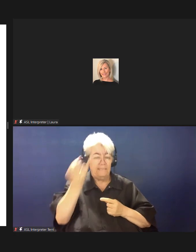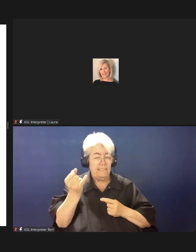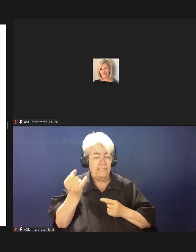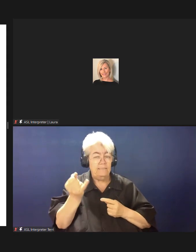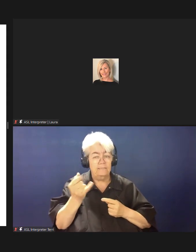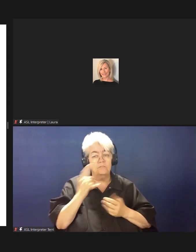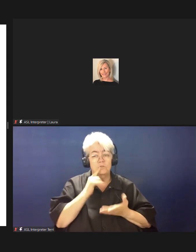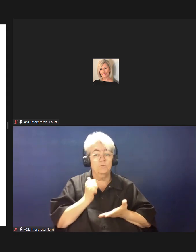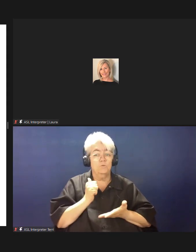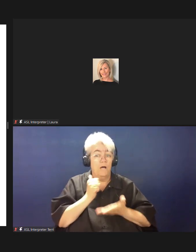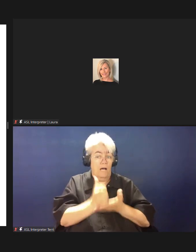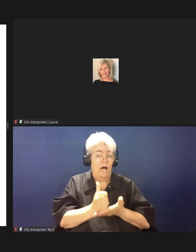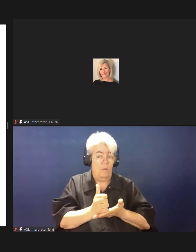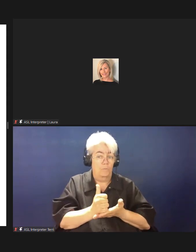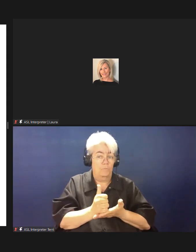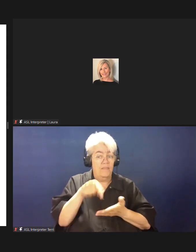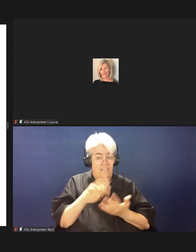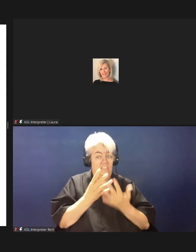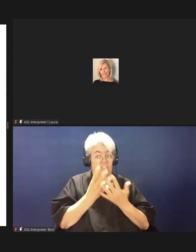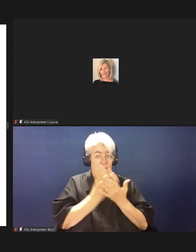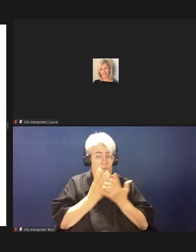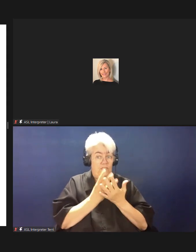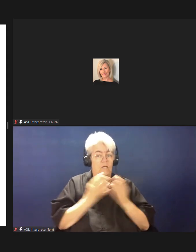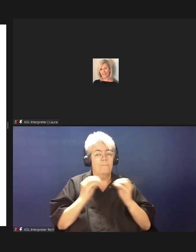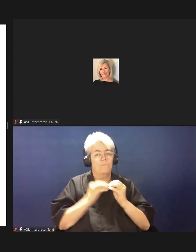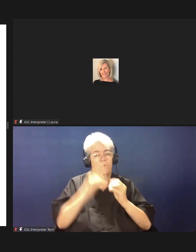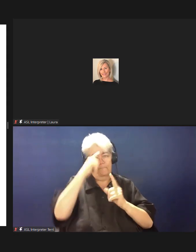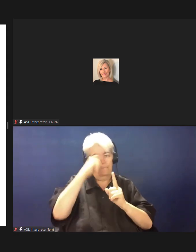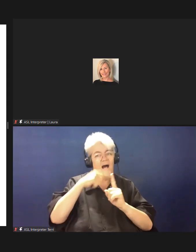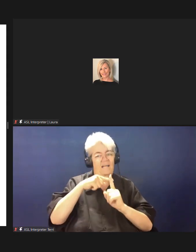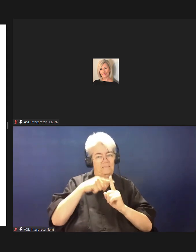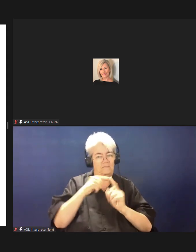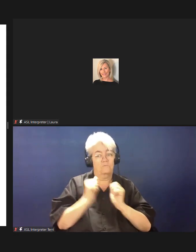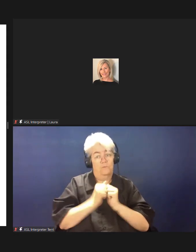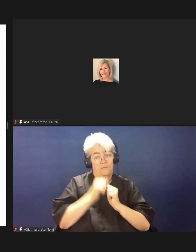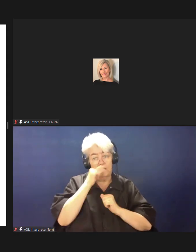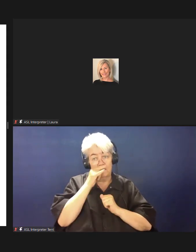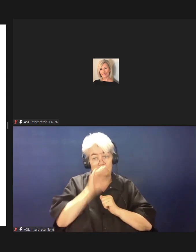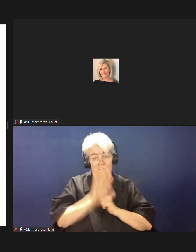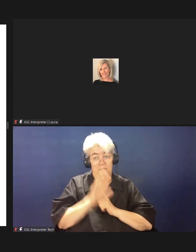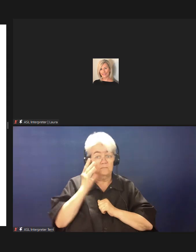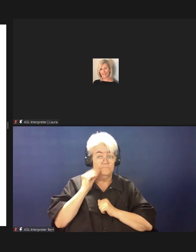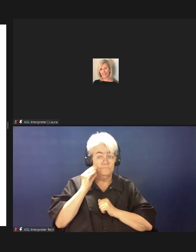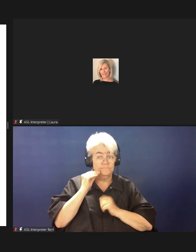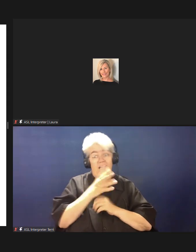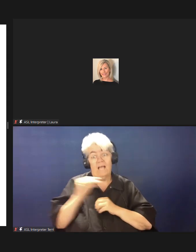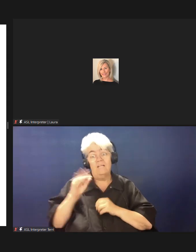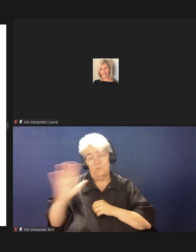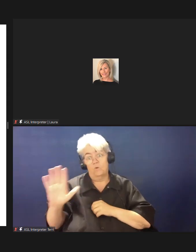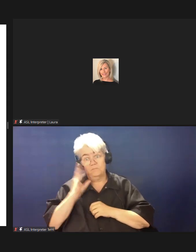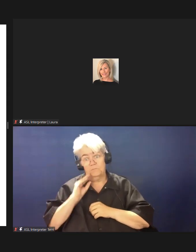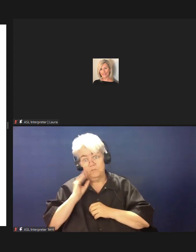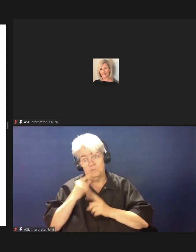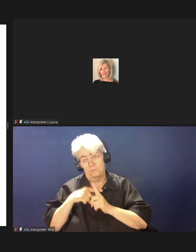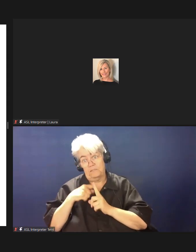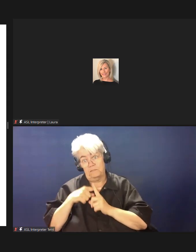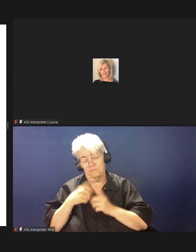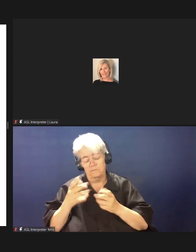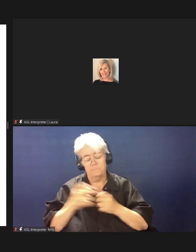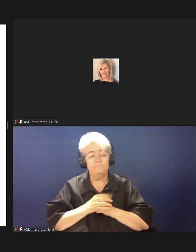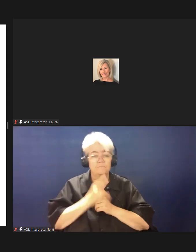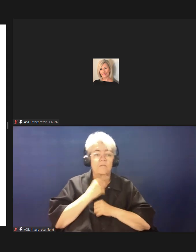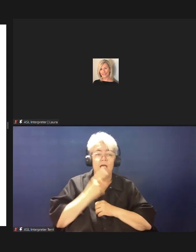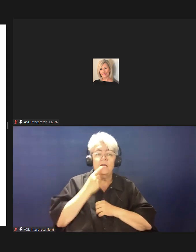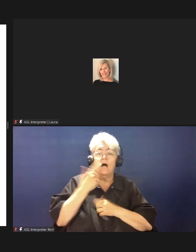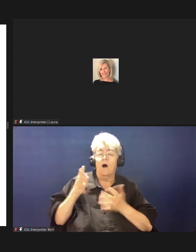make the screening a positive experience for the children and for you. And again, I think I mentioned